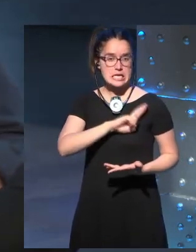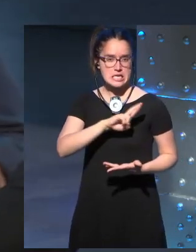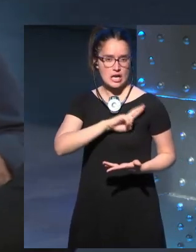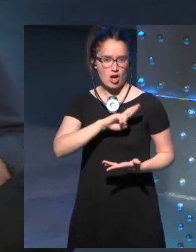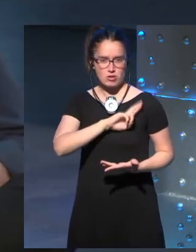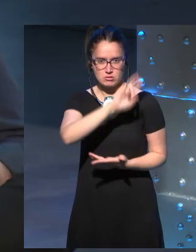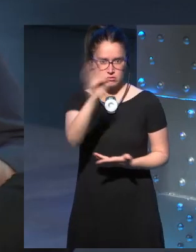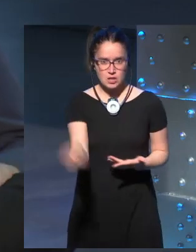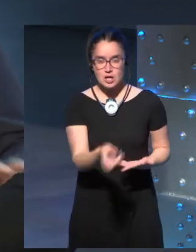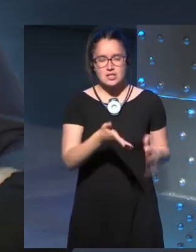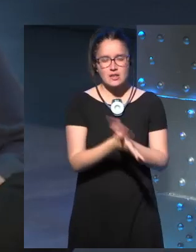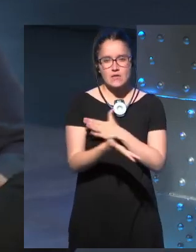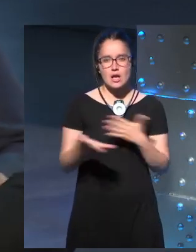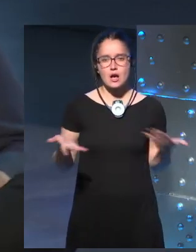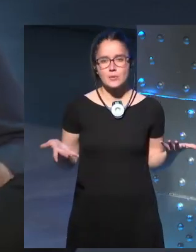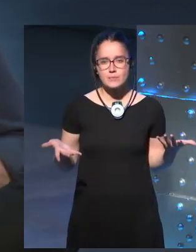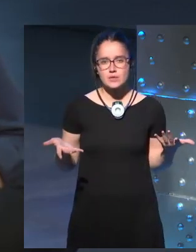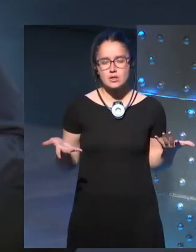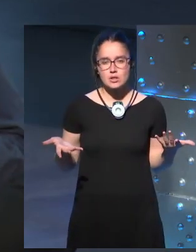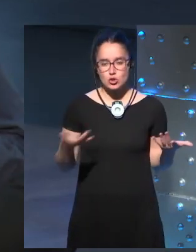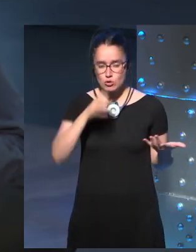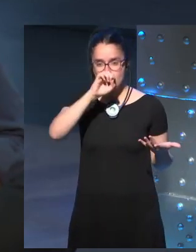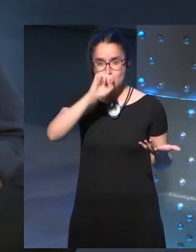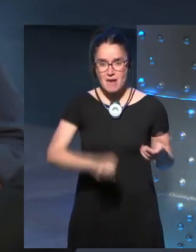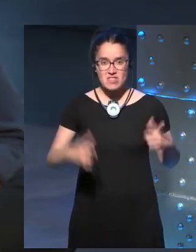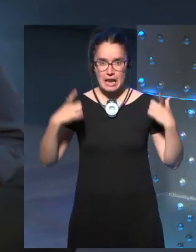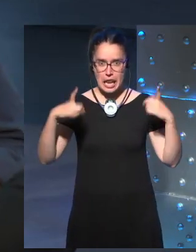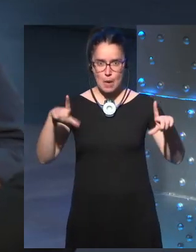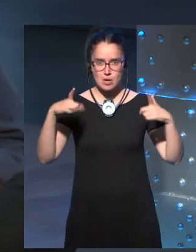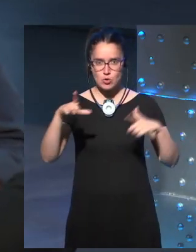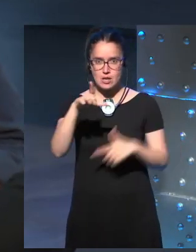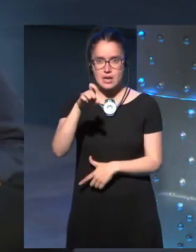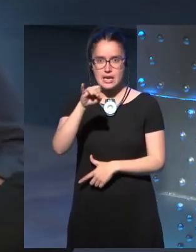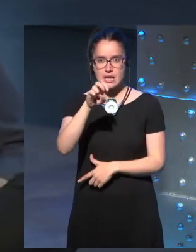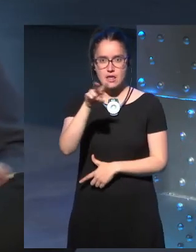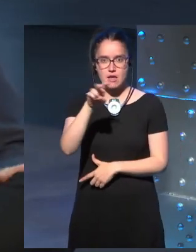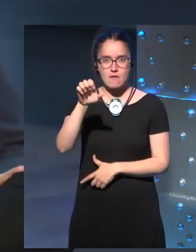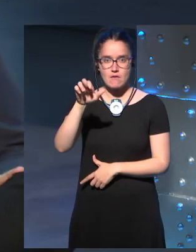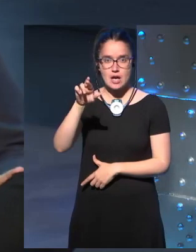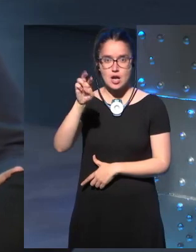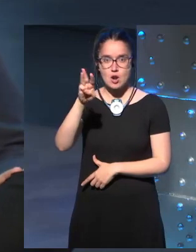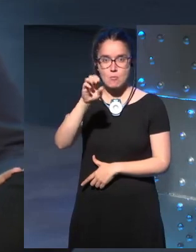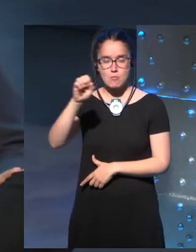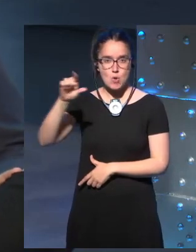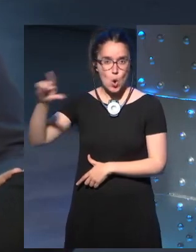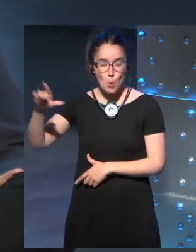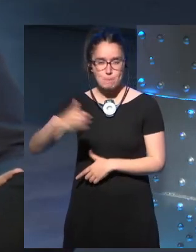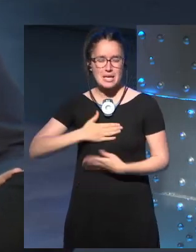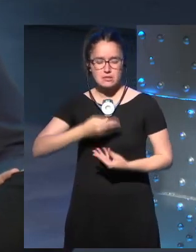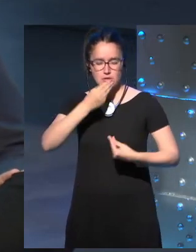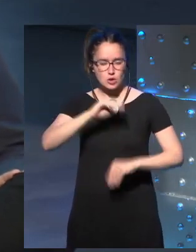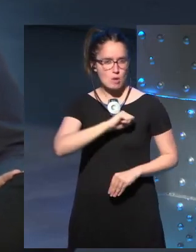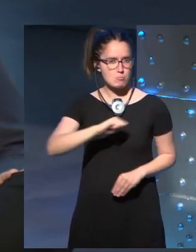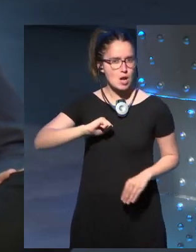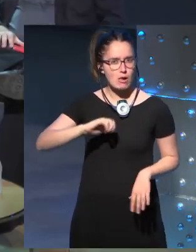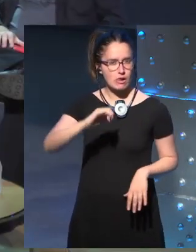which I'm a Liverpool supporter, I have my stories. You're a